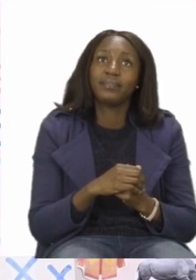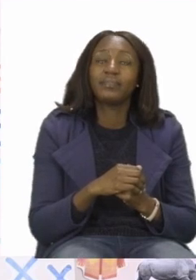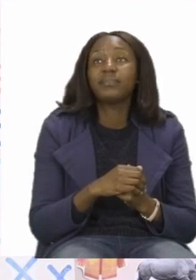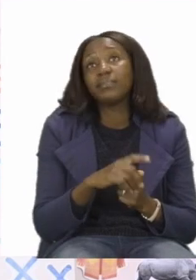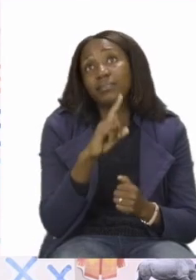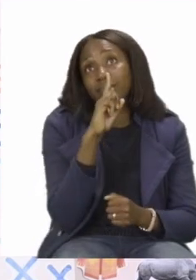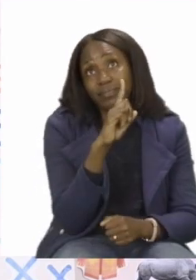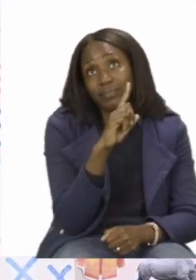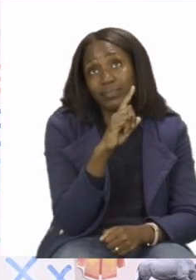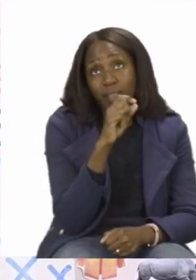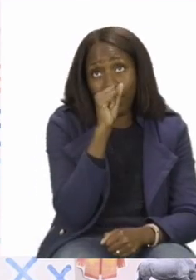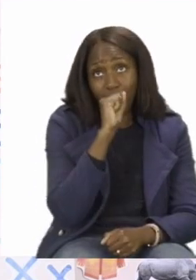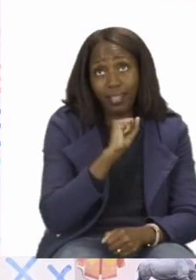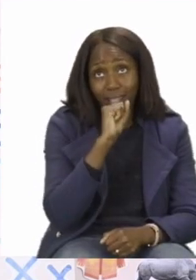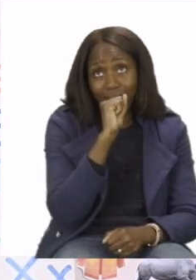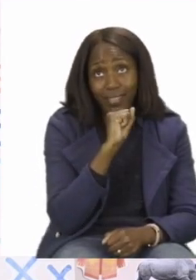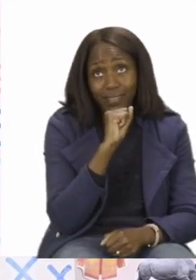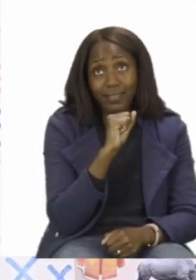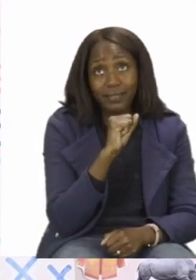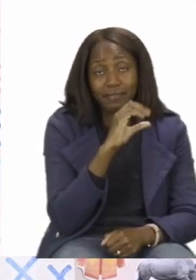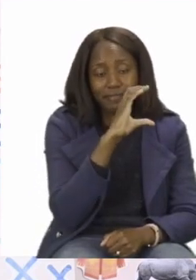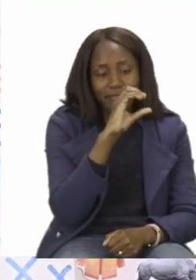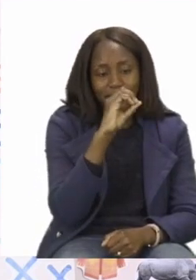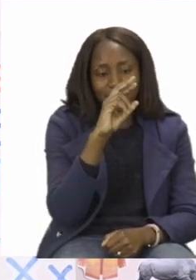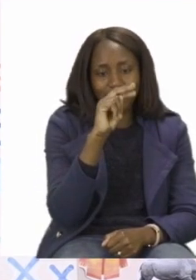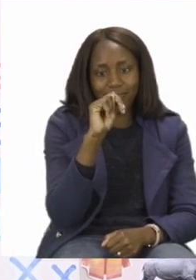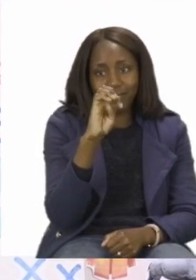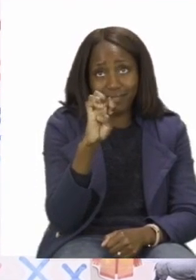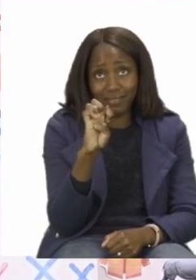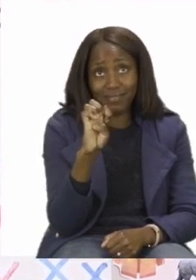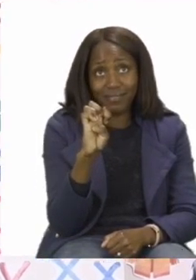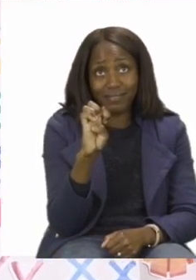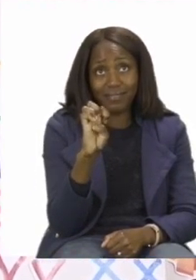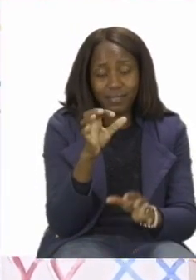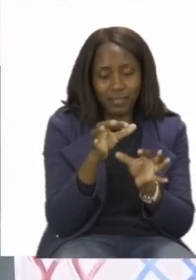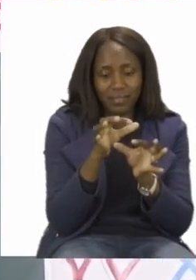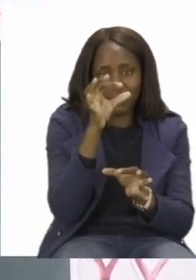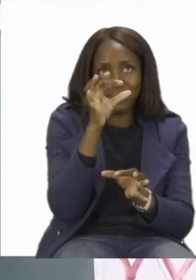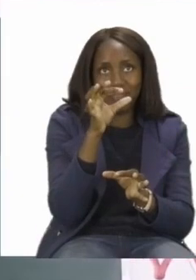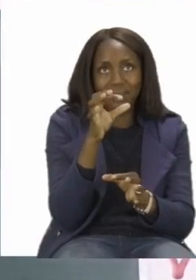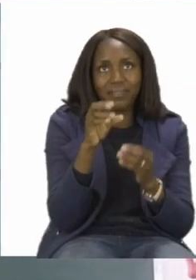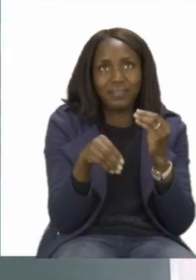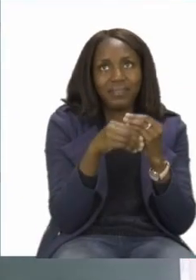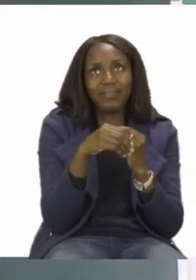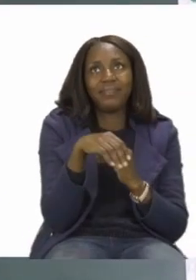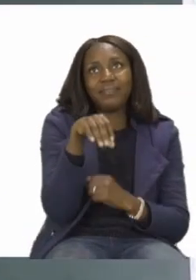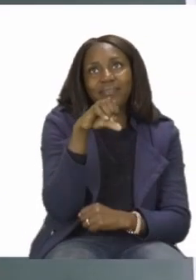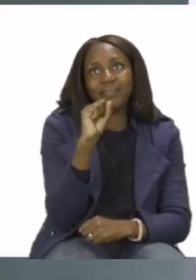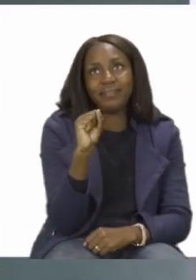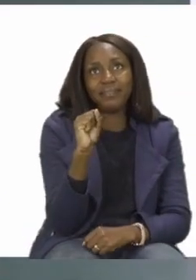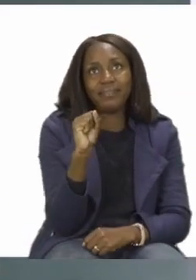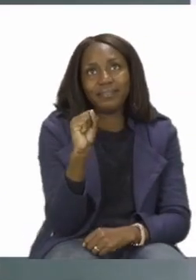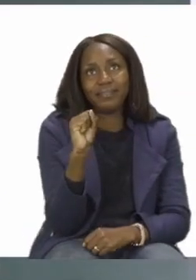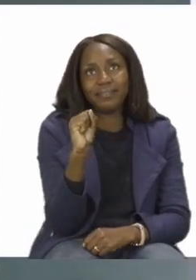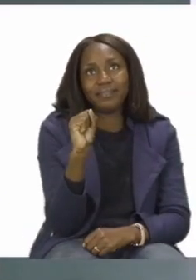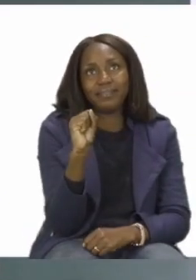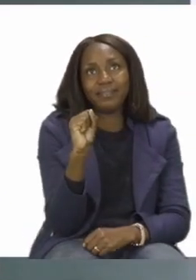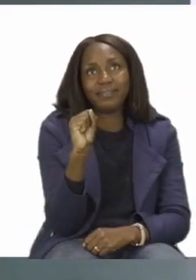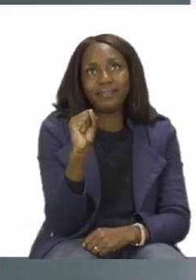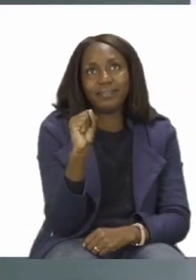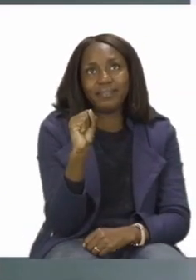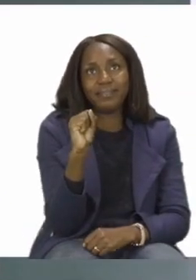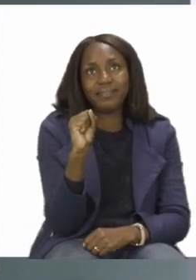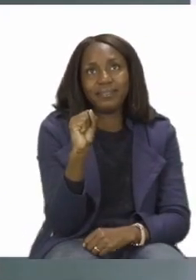If we have one cone, like an ice cream cone, then we add 2 or more, they